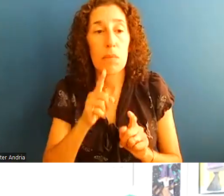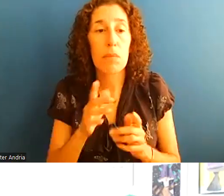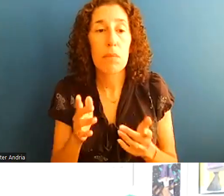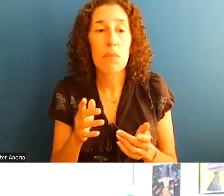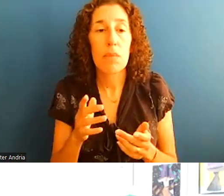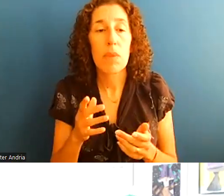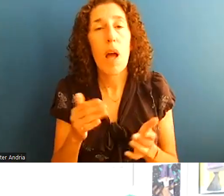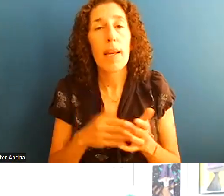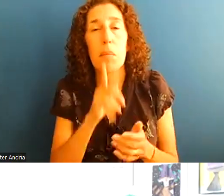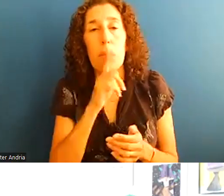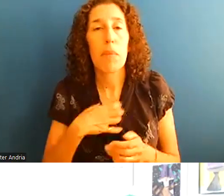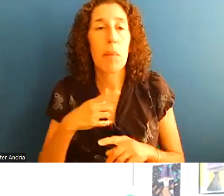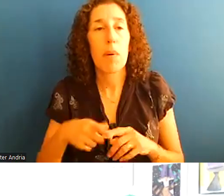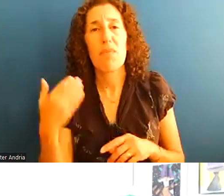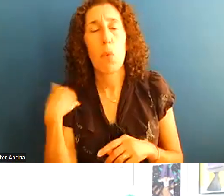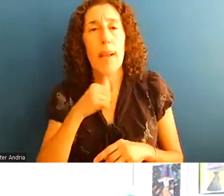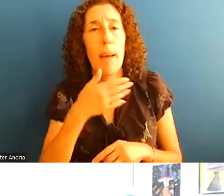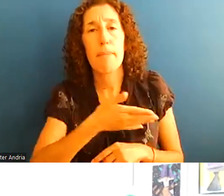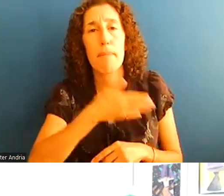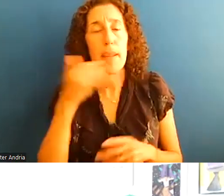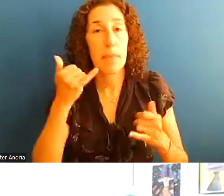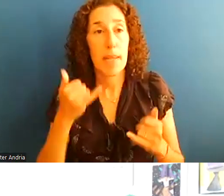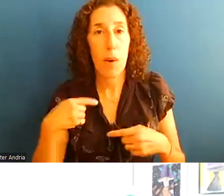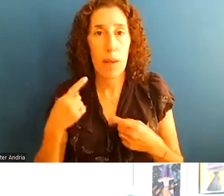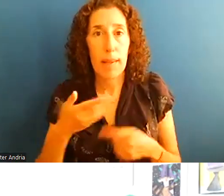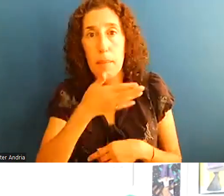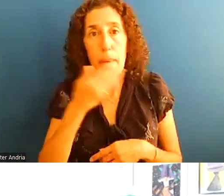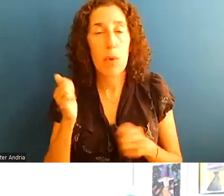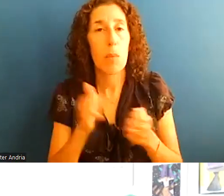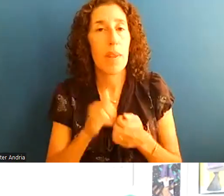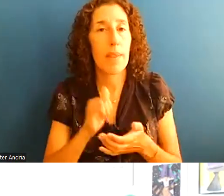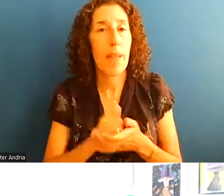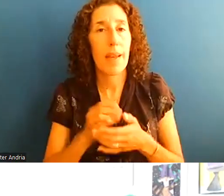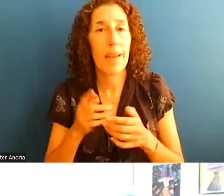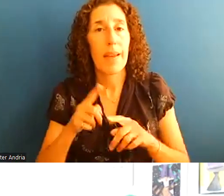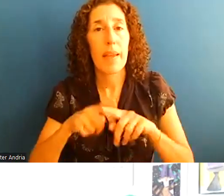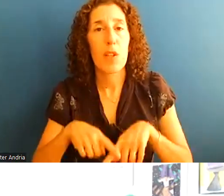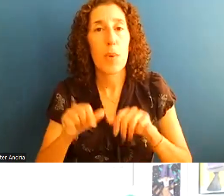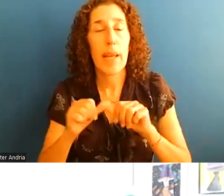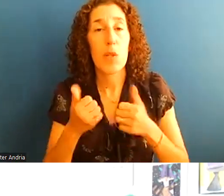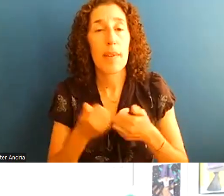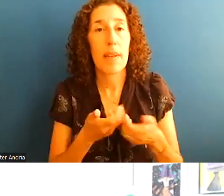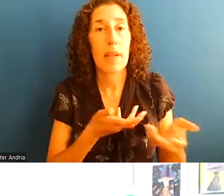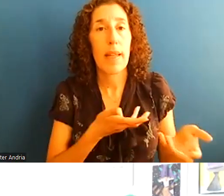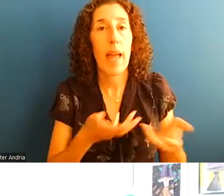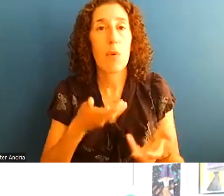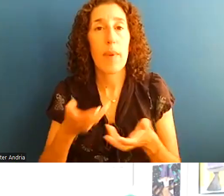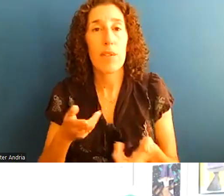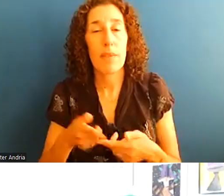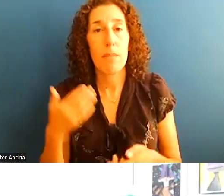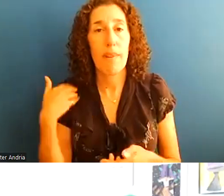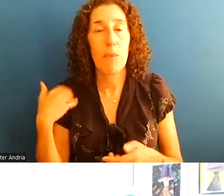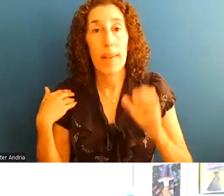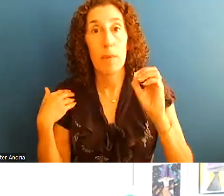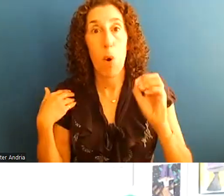have been done differently. We're all there to support each other. So the interagency collaboration has just went from nothing